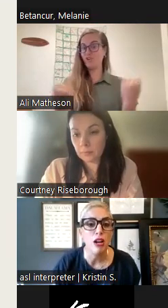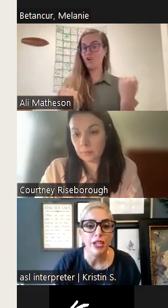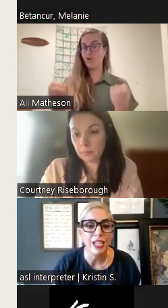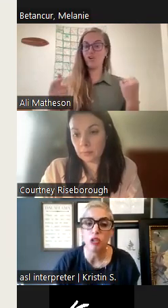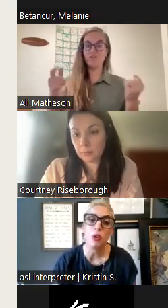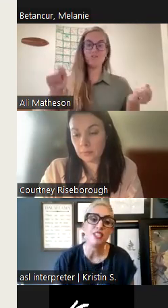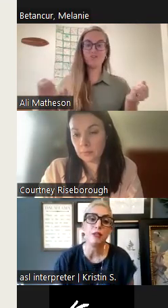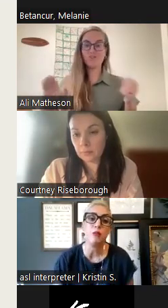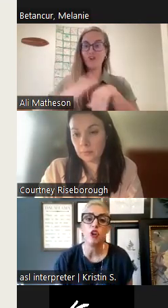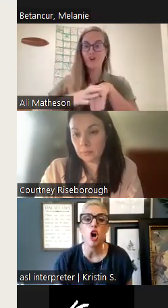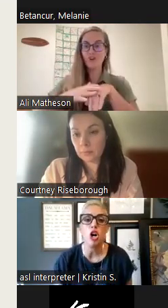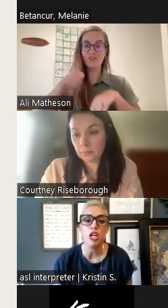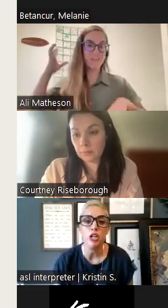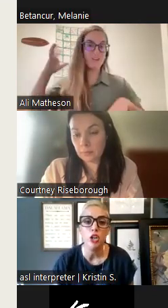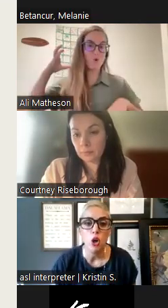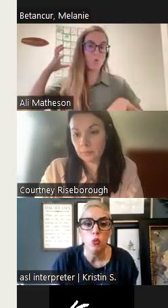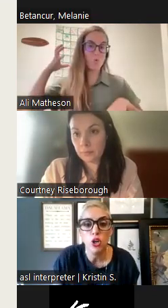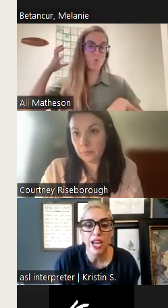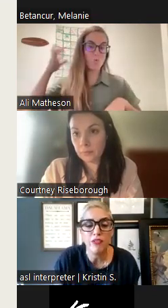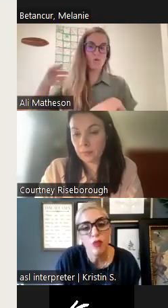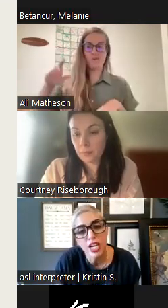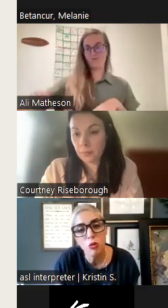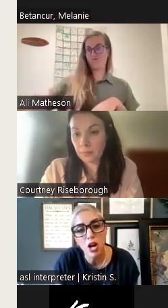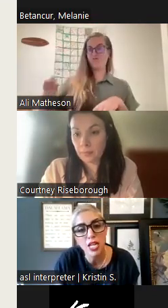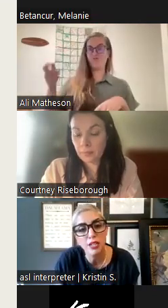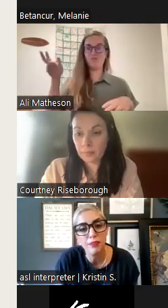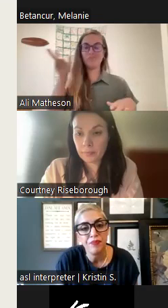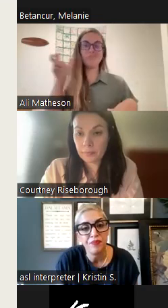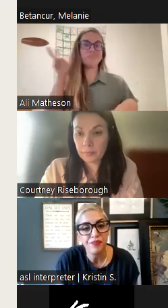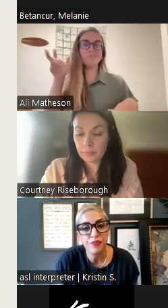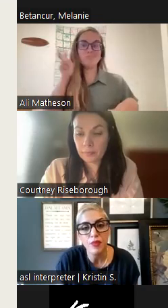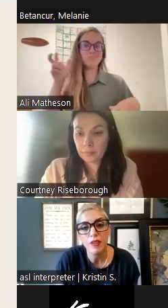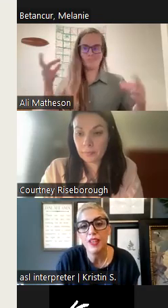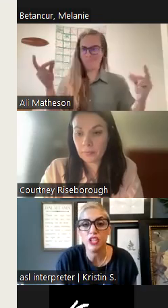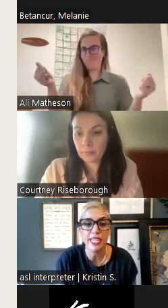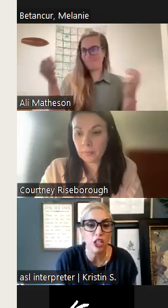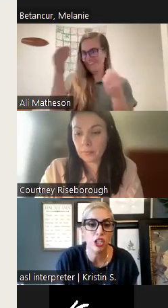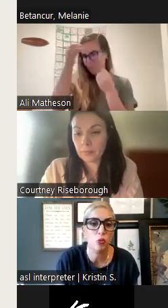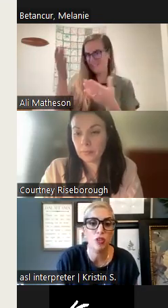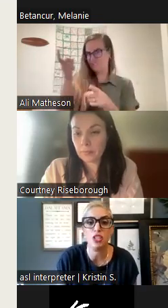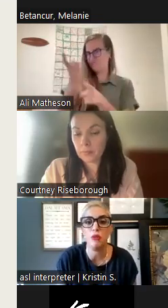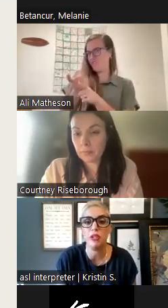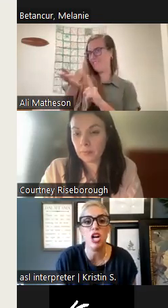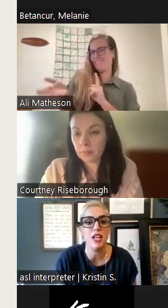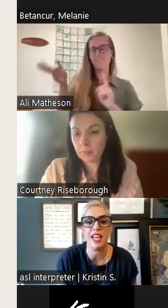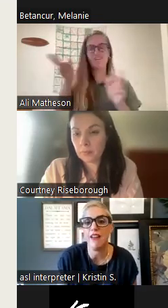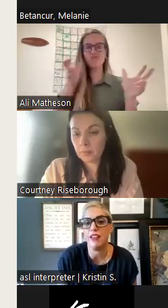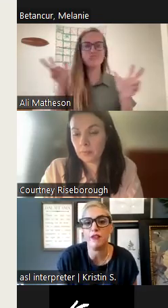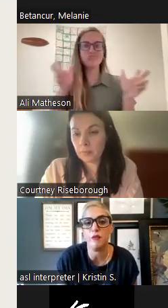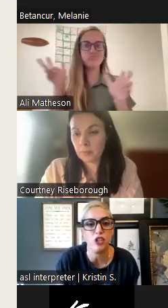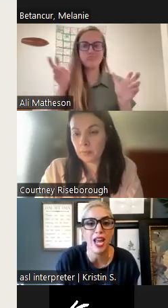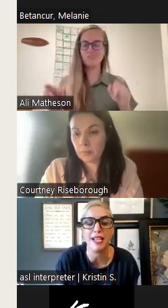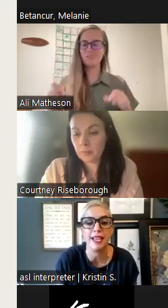in the car? And hearing person in the car would have the radio on. They could hear what's going on. They